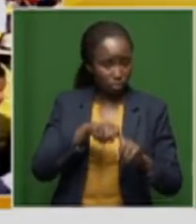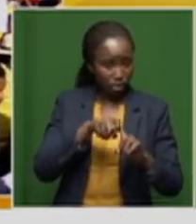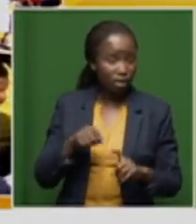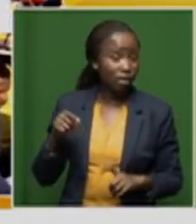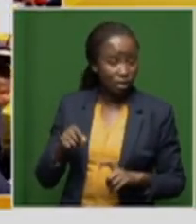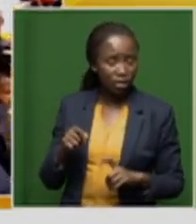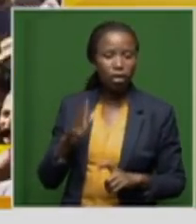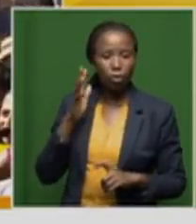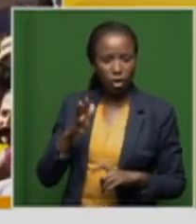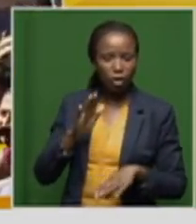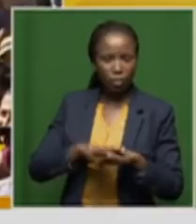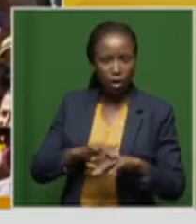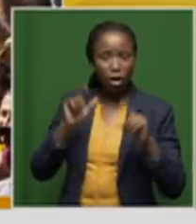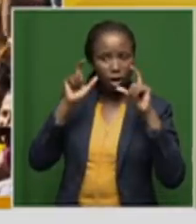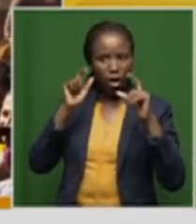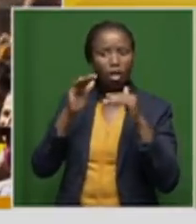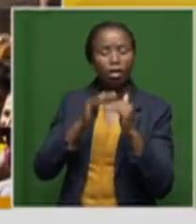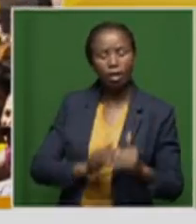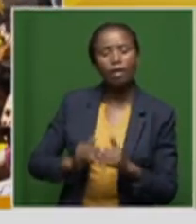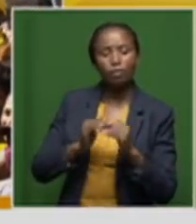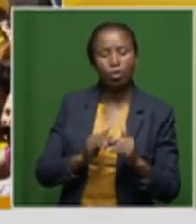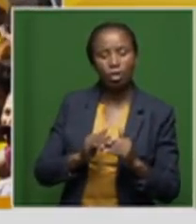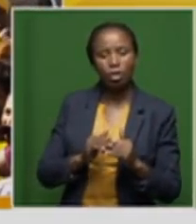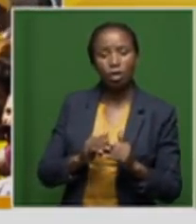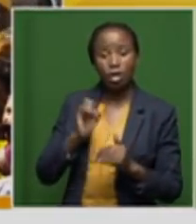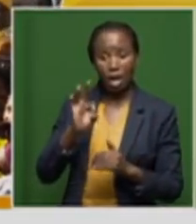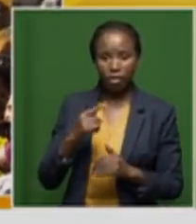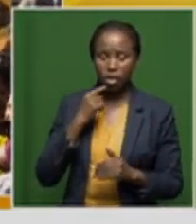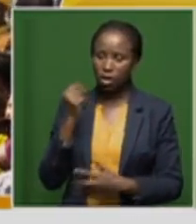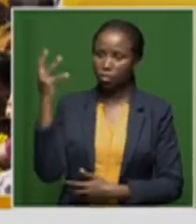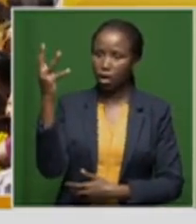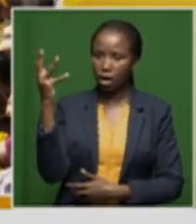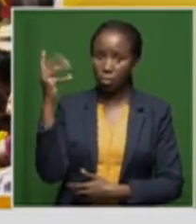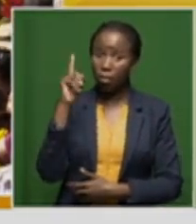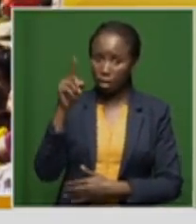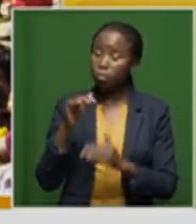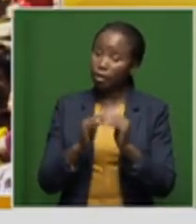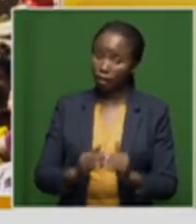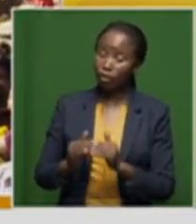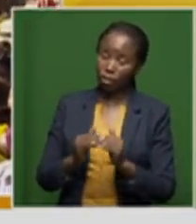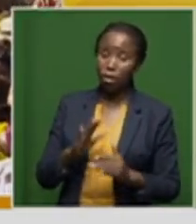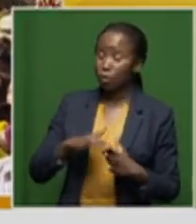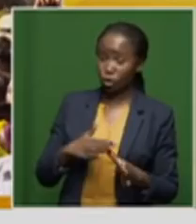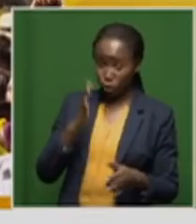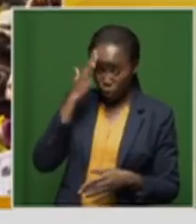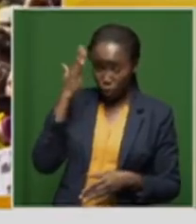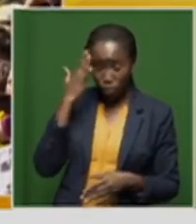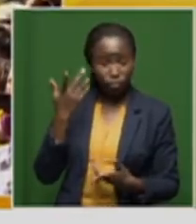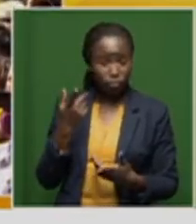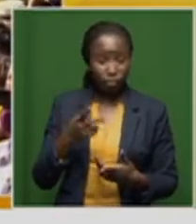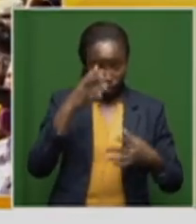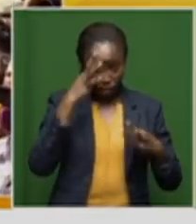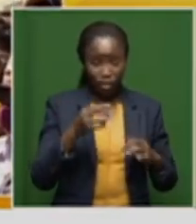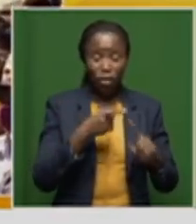to be extra cautious as to what they say when they take to the podium, because, of course, you know the decision of